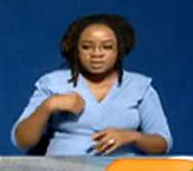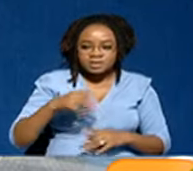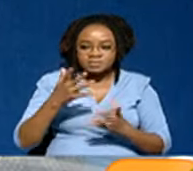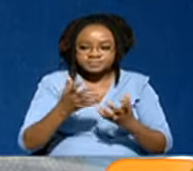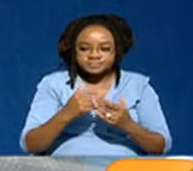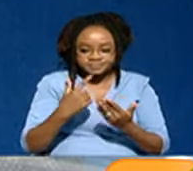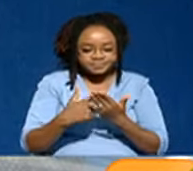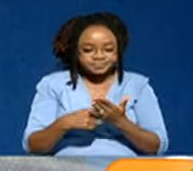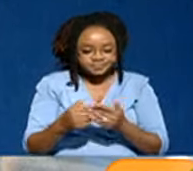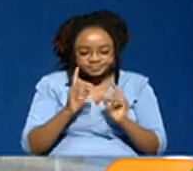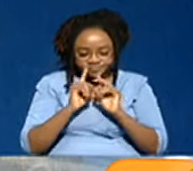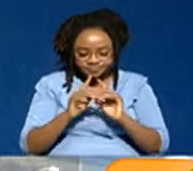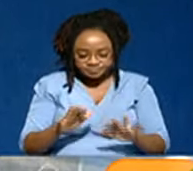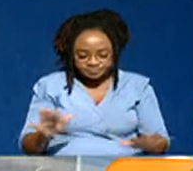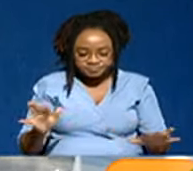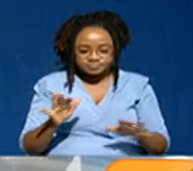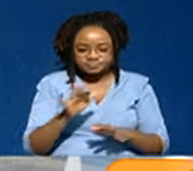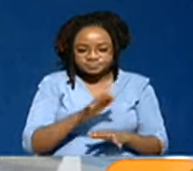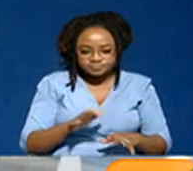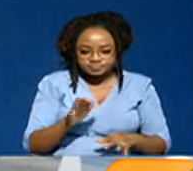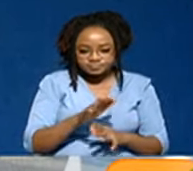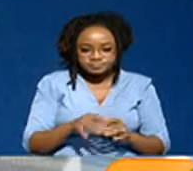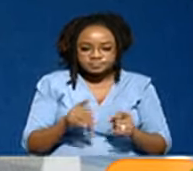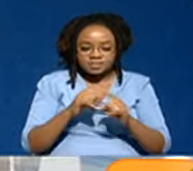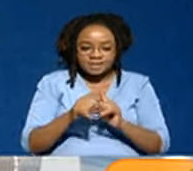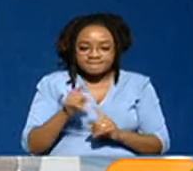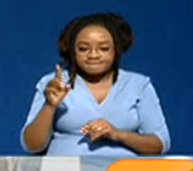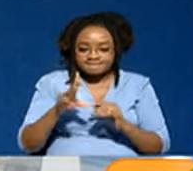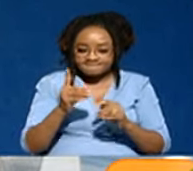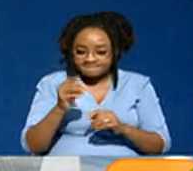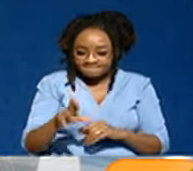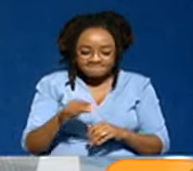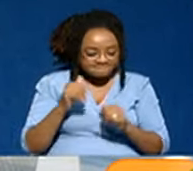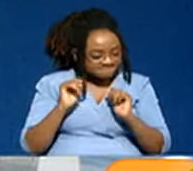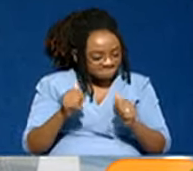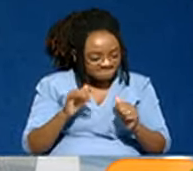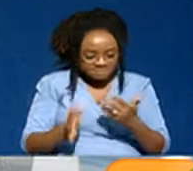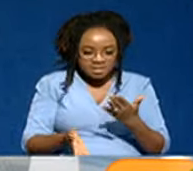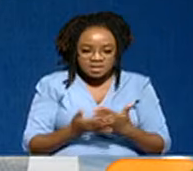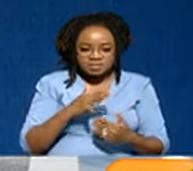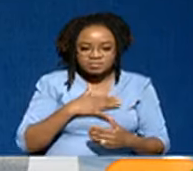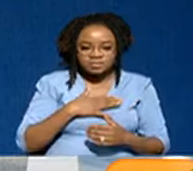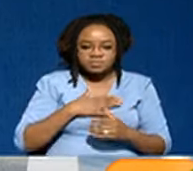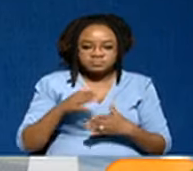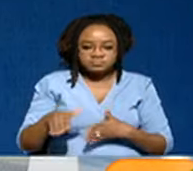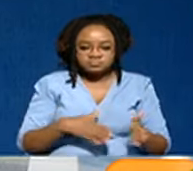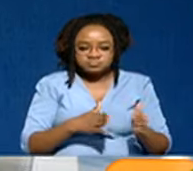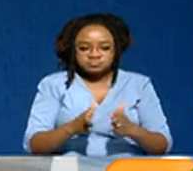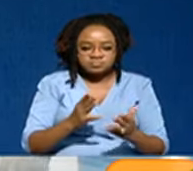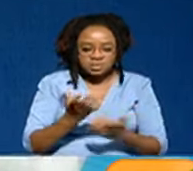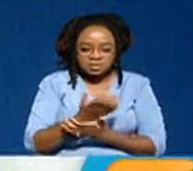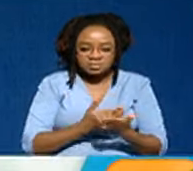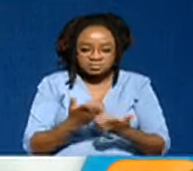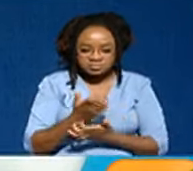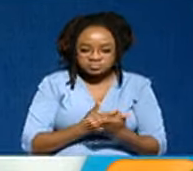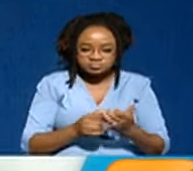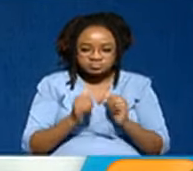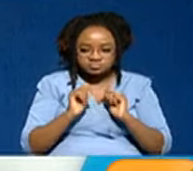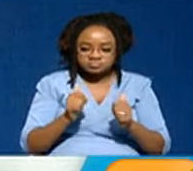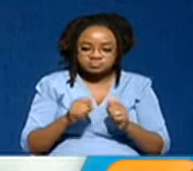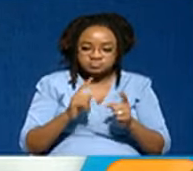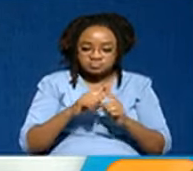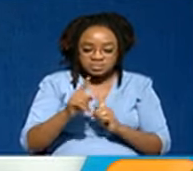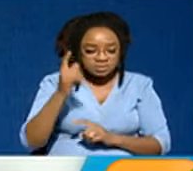nice, quiet environment. And doctors actually contribute a lot even to our economy. So we would like that to happen. Remember,